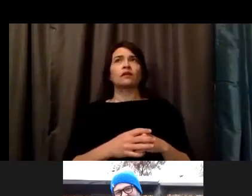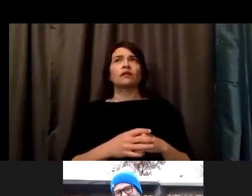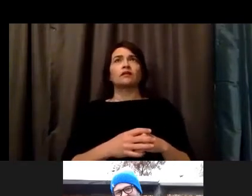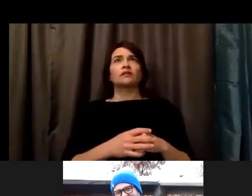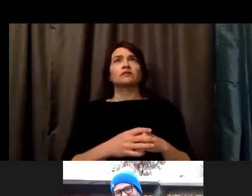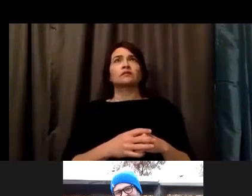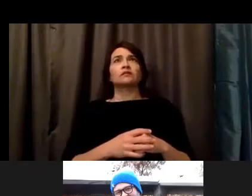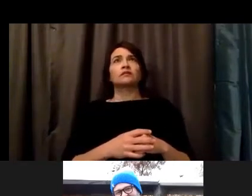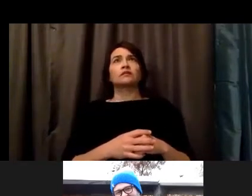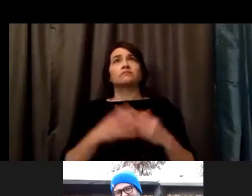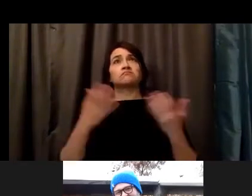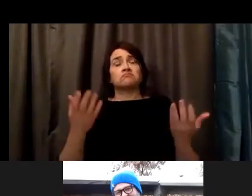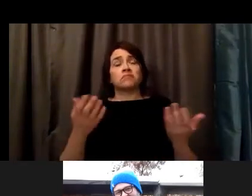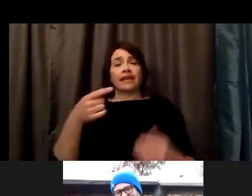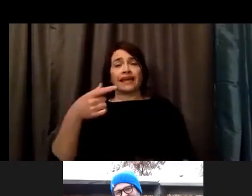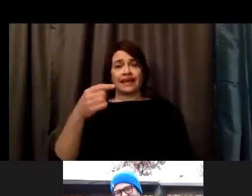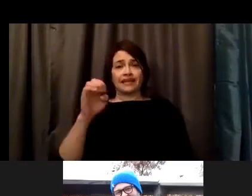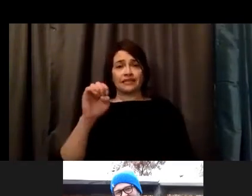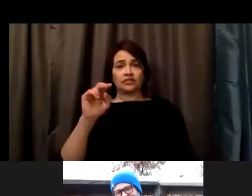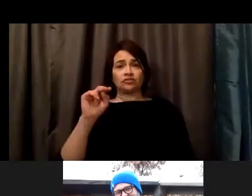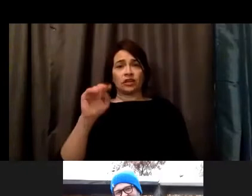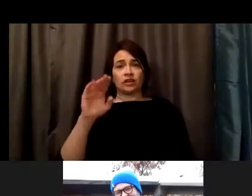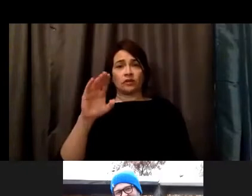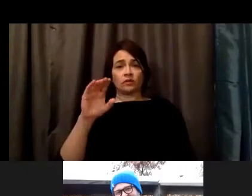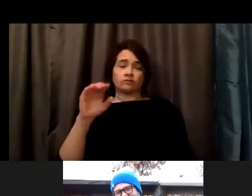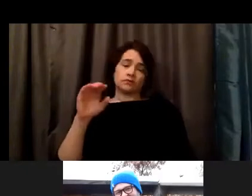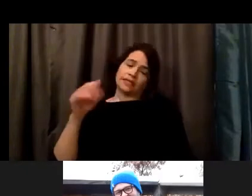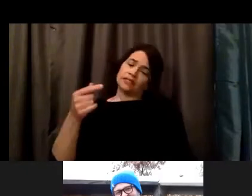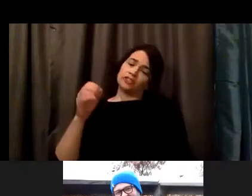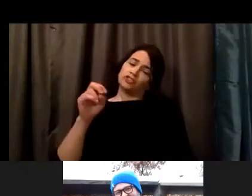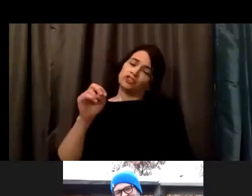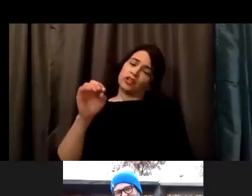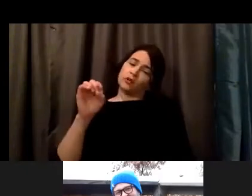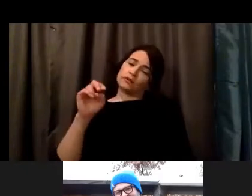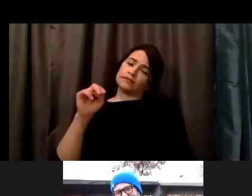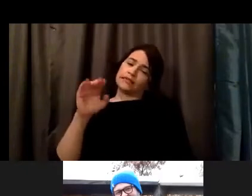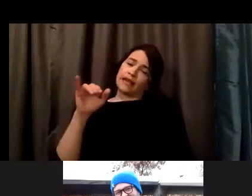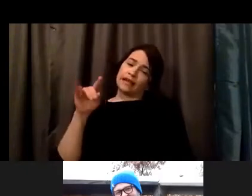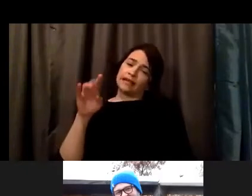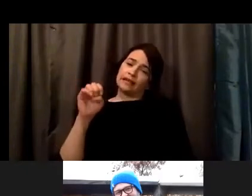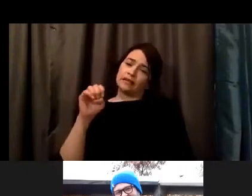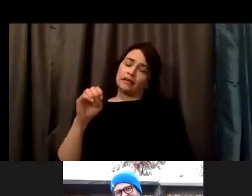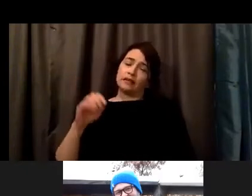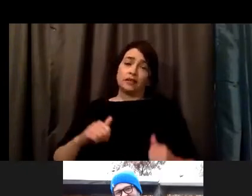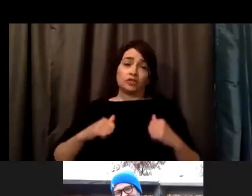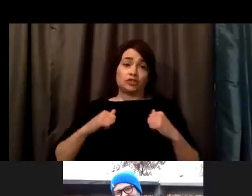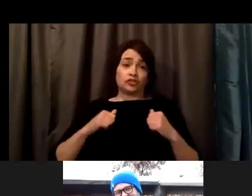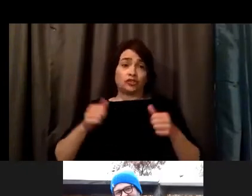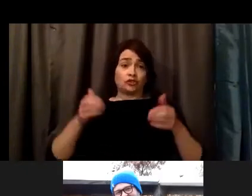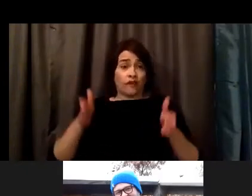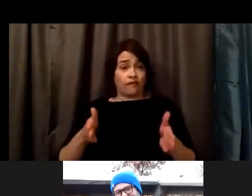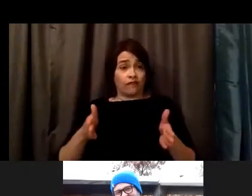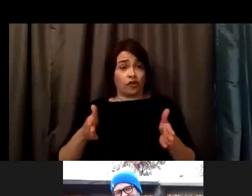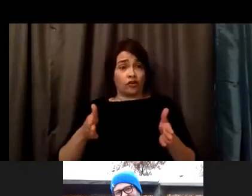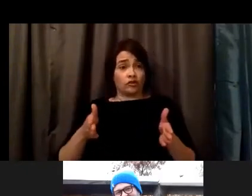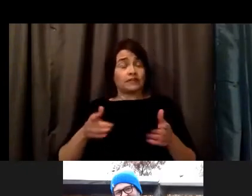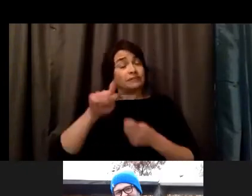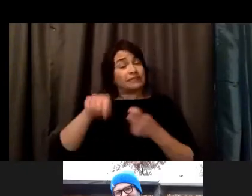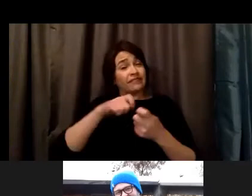the most part, a genocide survivor, and more specifically a Cambodian genocide